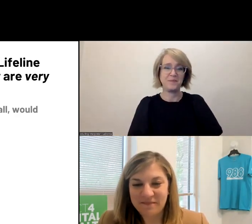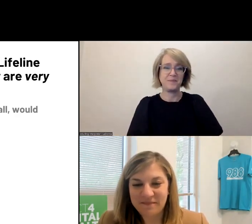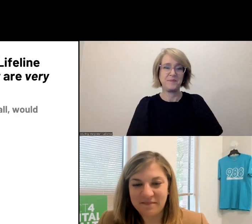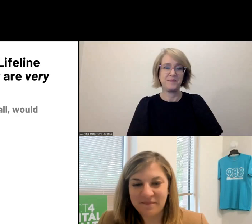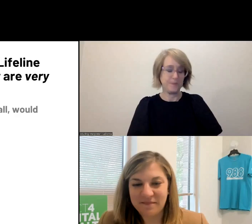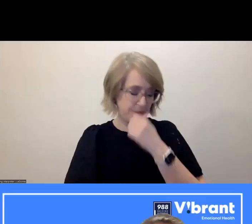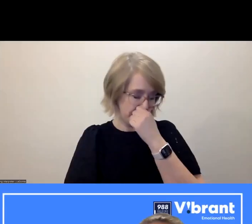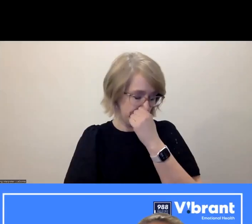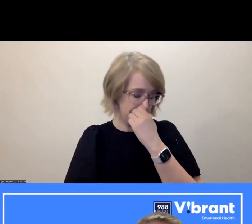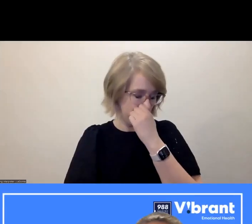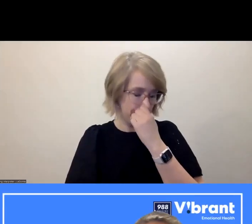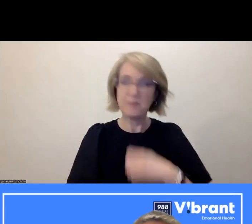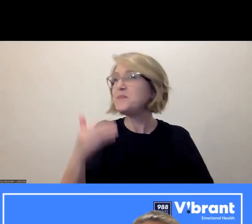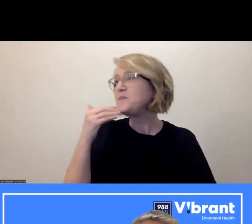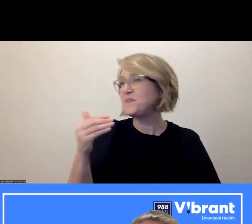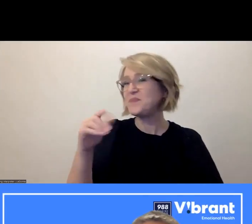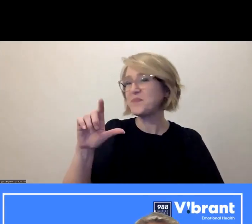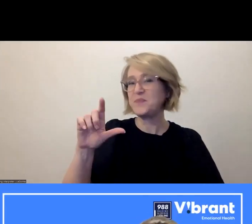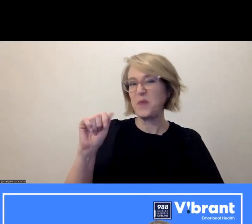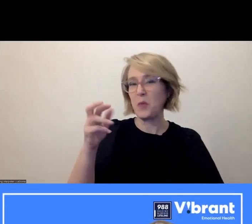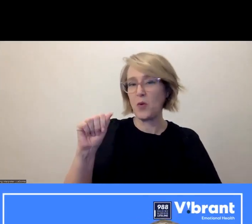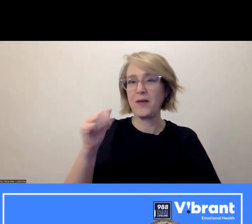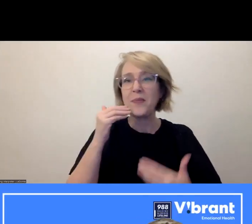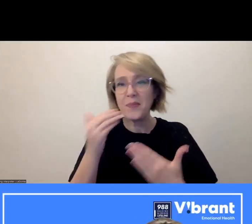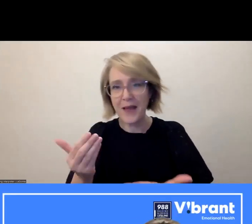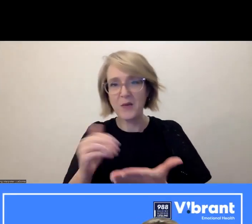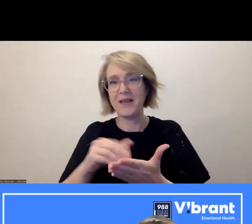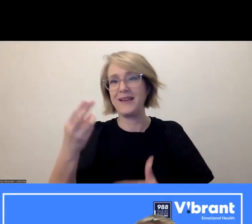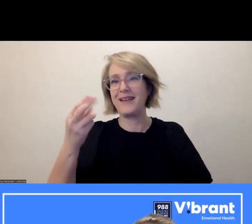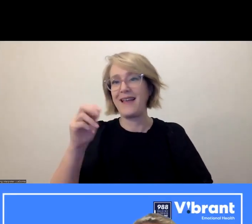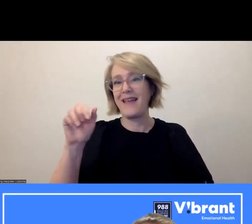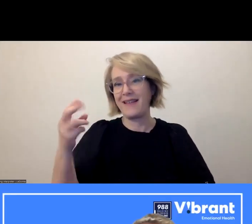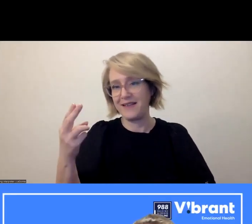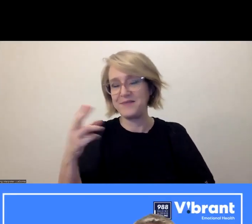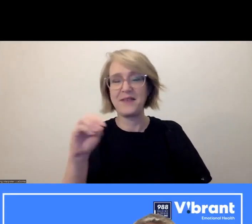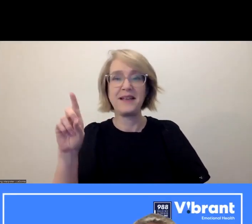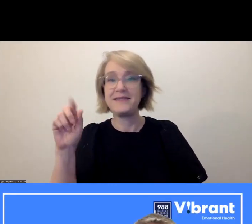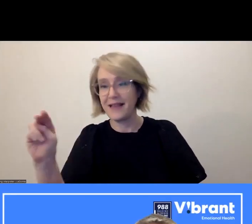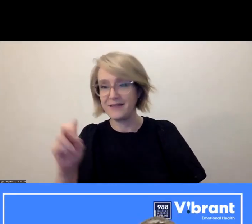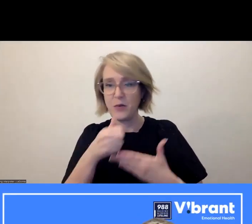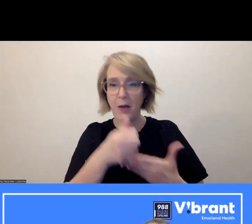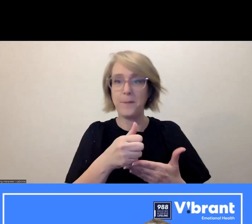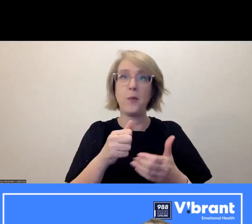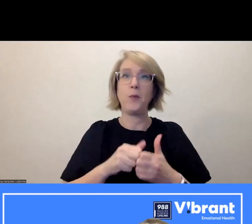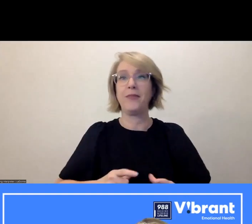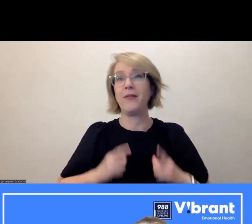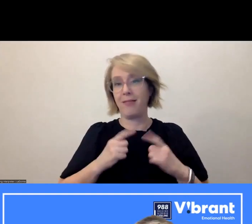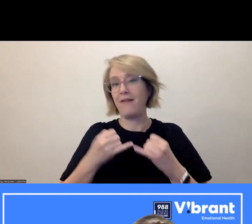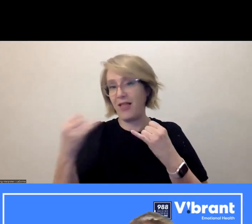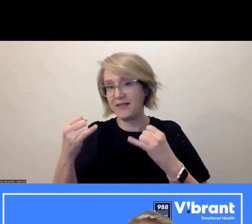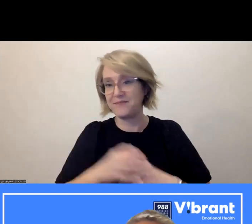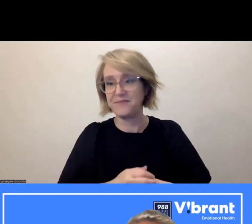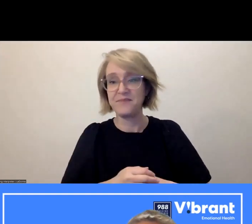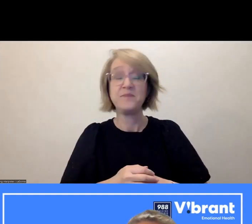you, Hannah and team. This is really great information. I'm glad to see that folks are being helped by the Lifeline. So